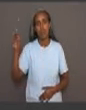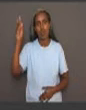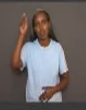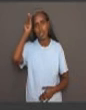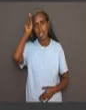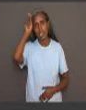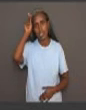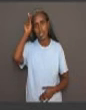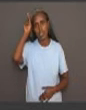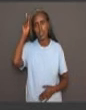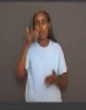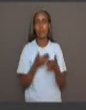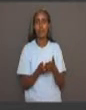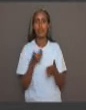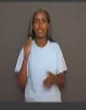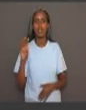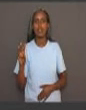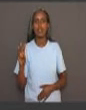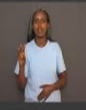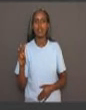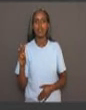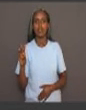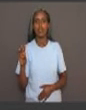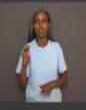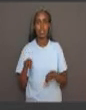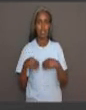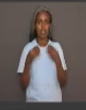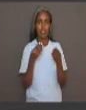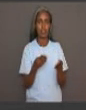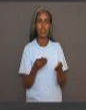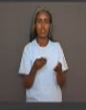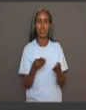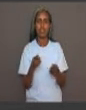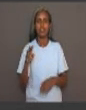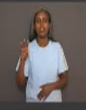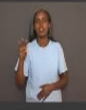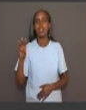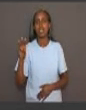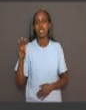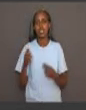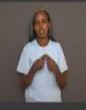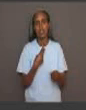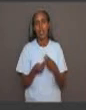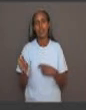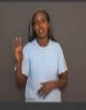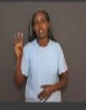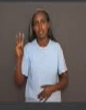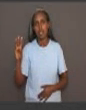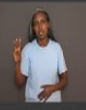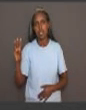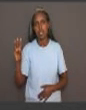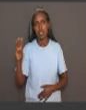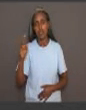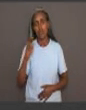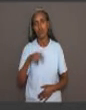of k minus 6, giving us 6 times 6